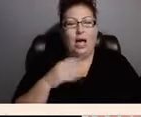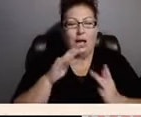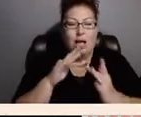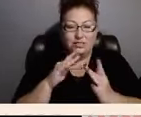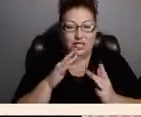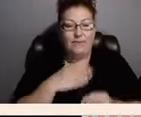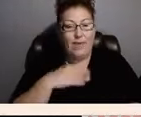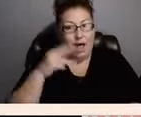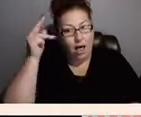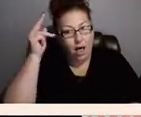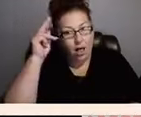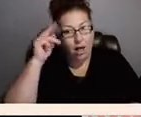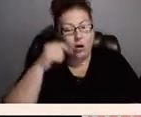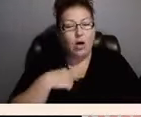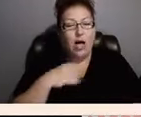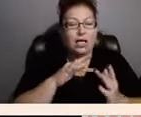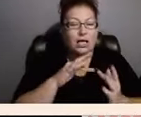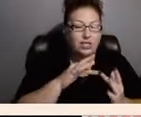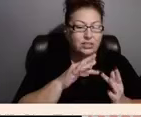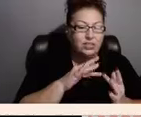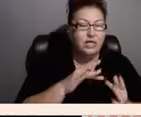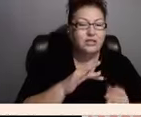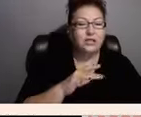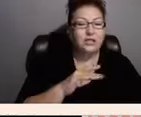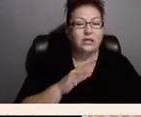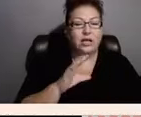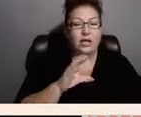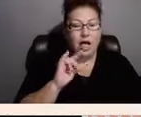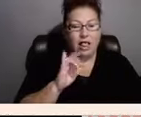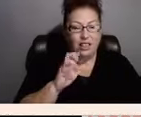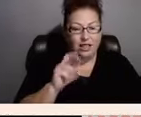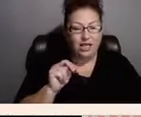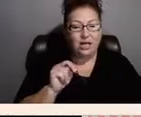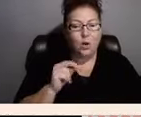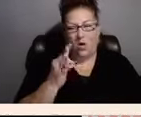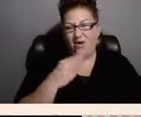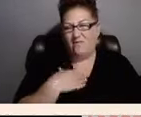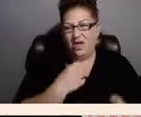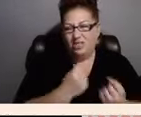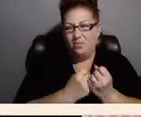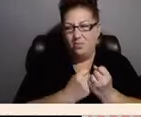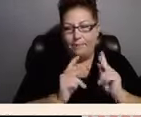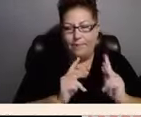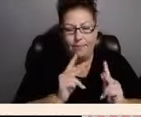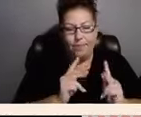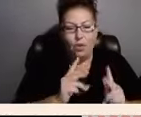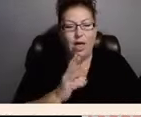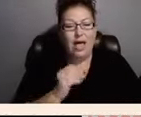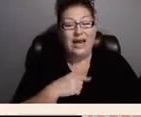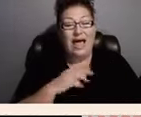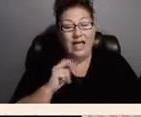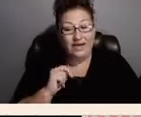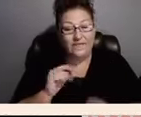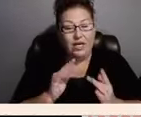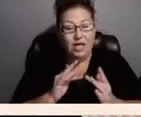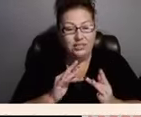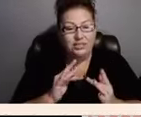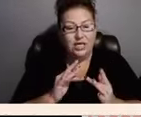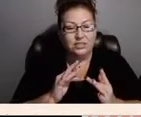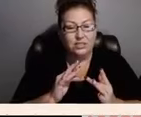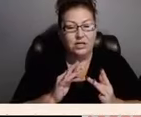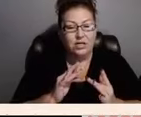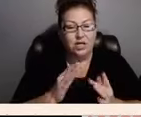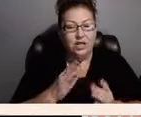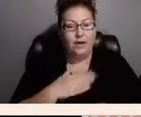and I contacted Colleen, which is one of my supports, and I even contacted my